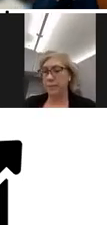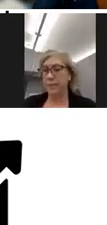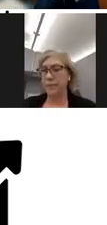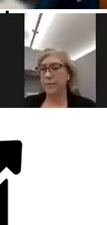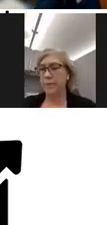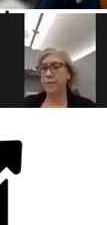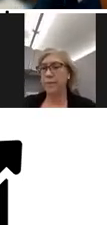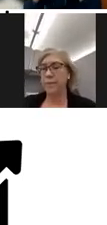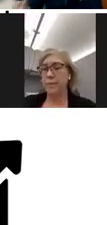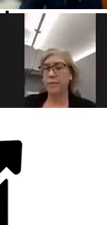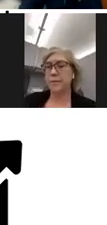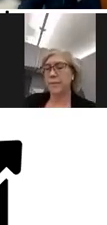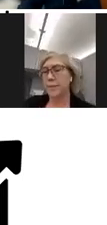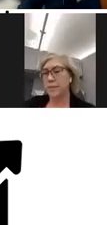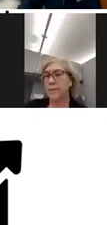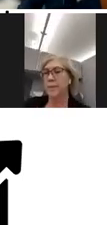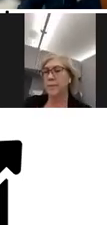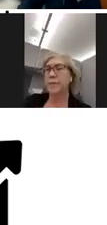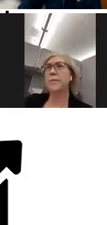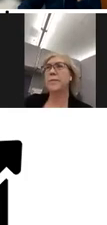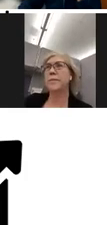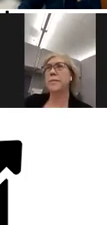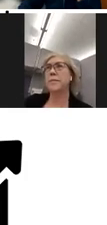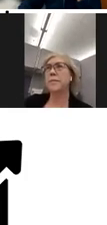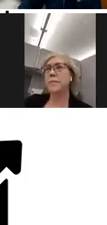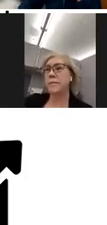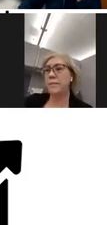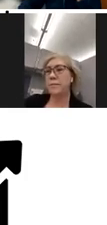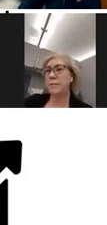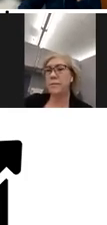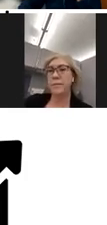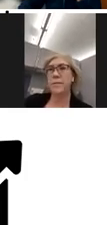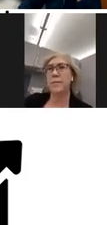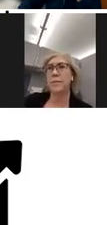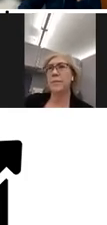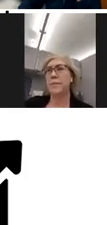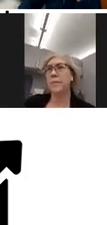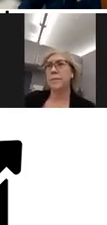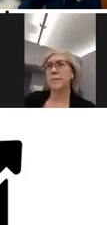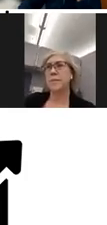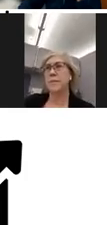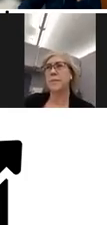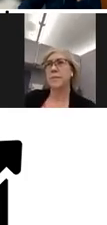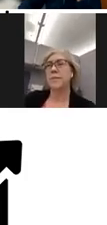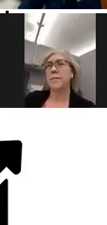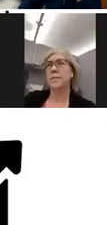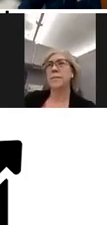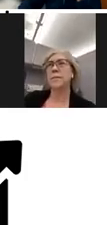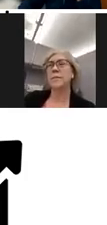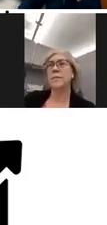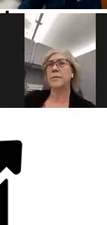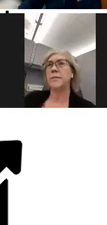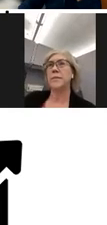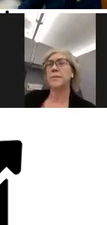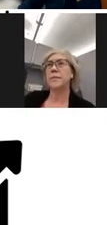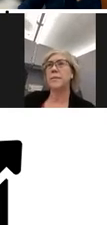of. Like Julie mentioned, our Sacramento Works program is federally funded. And we like to, because it's